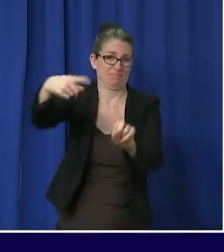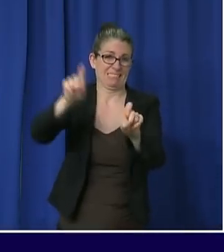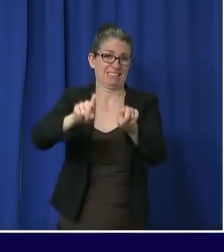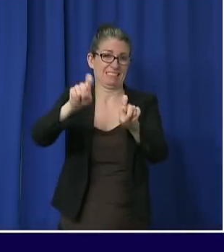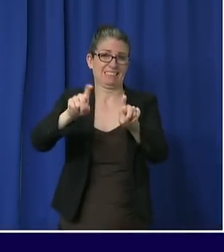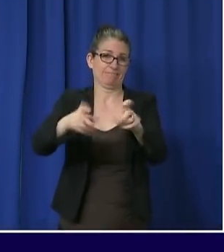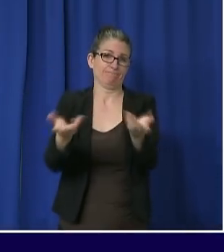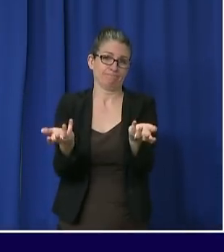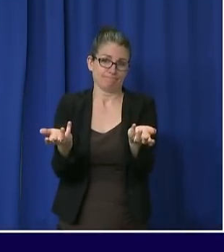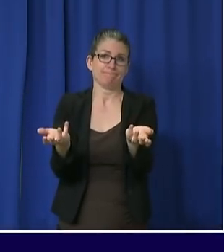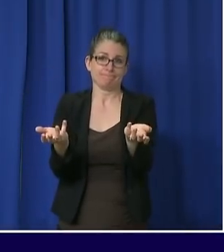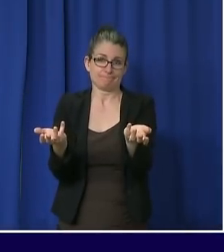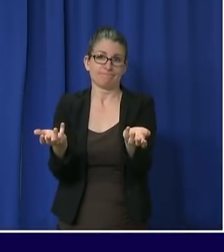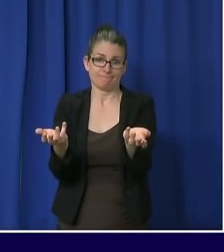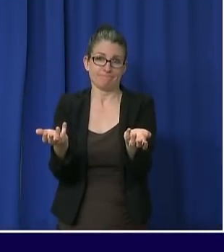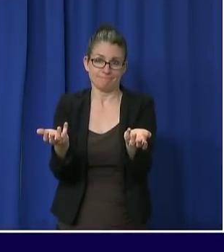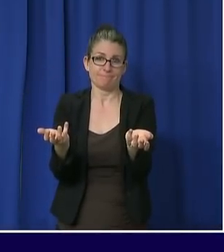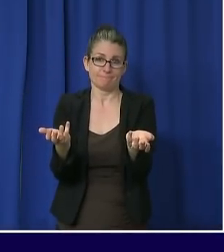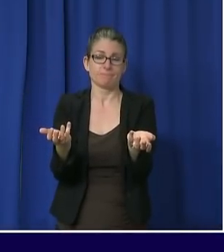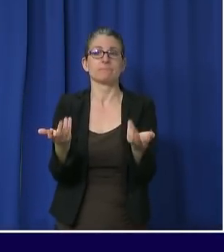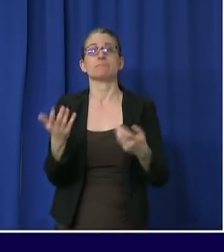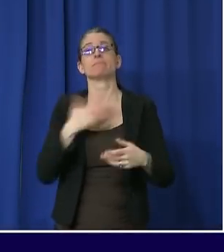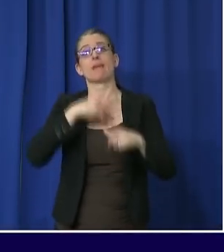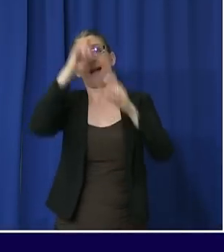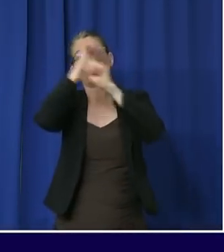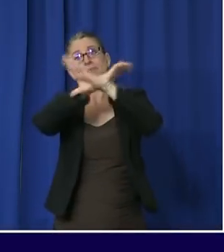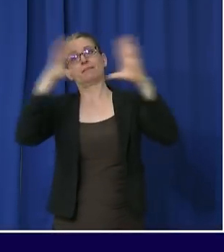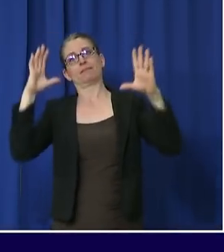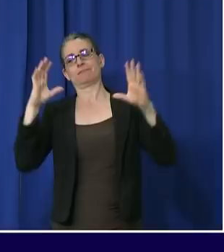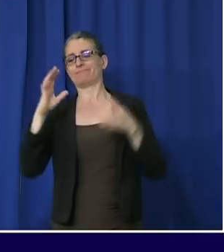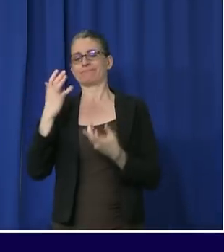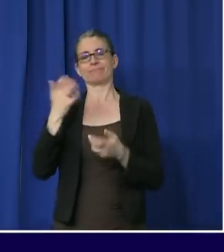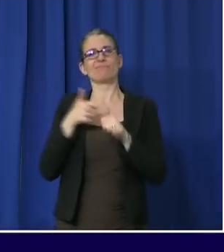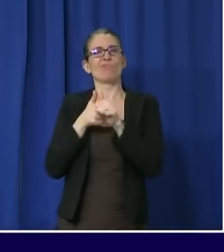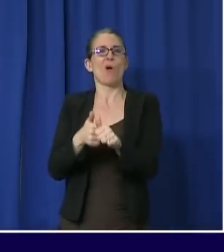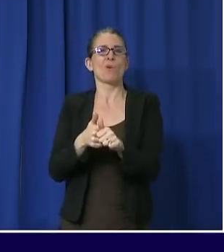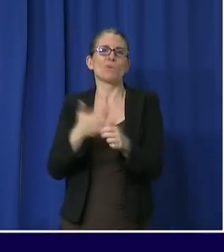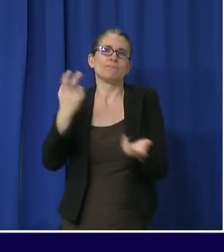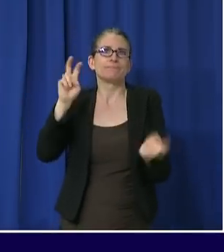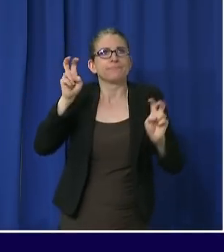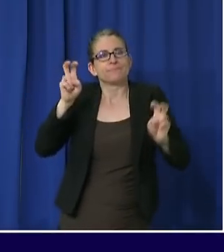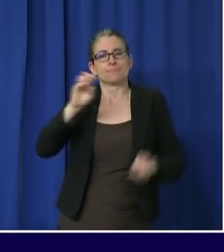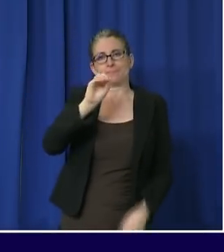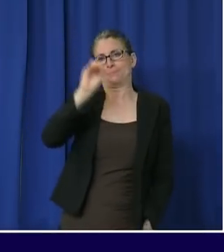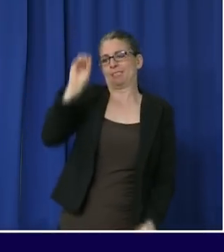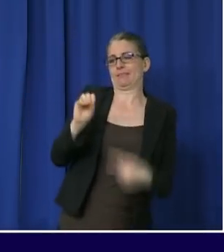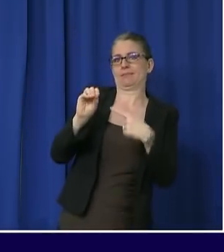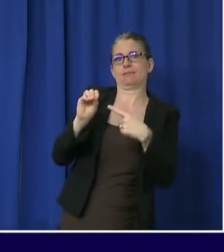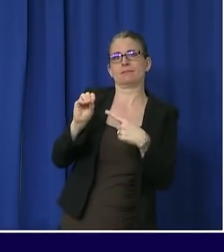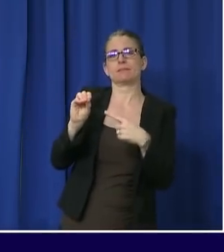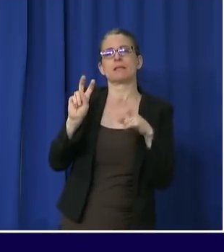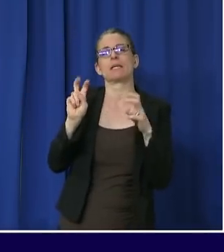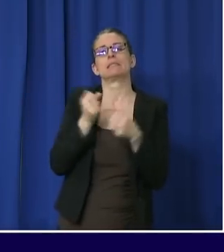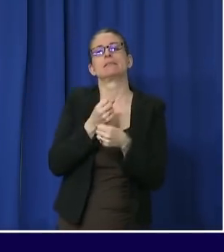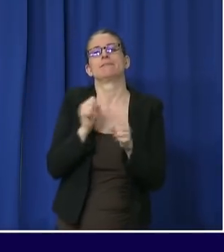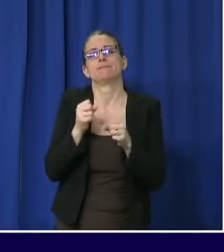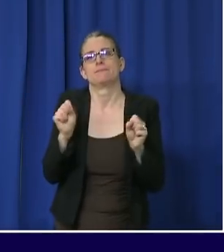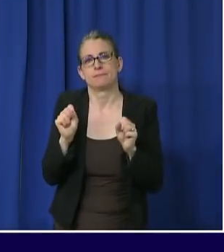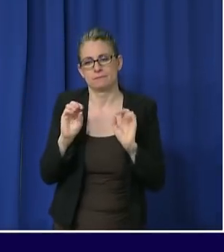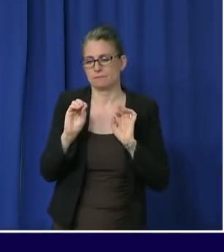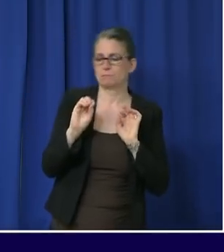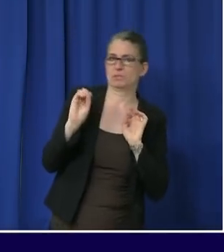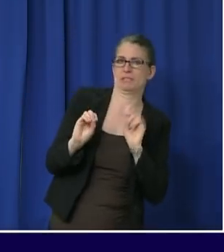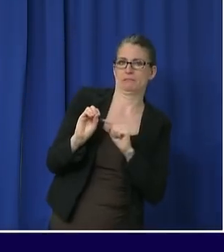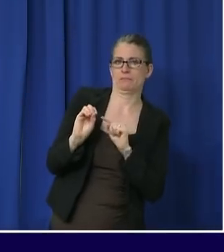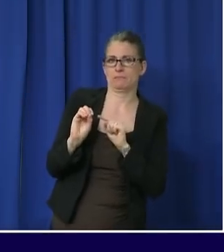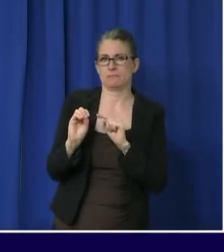of safety that's built into the system based on the fact that individuals may already be interacting. They would hopefully